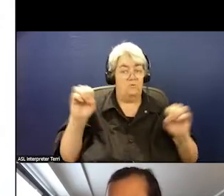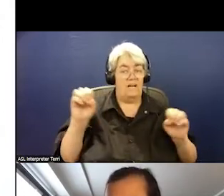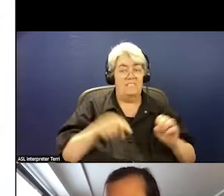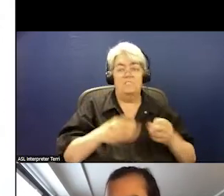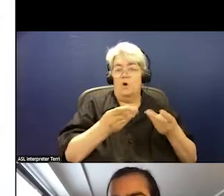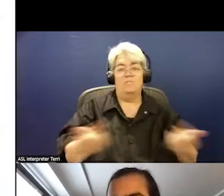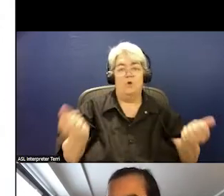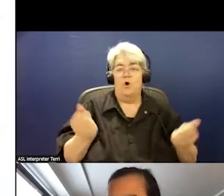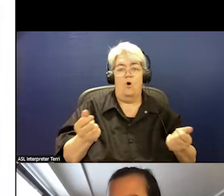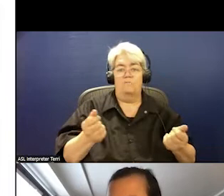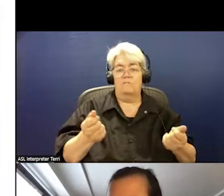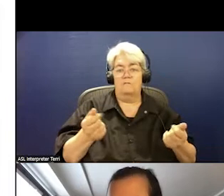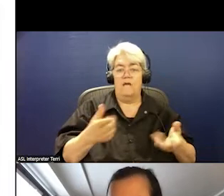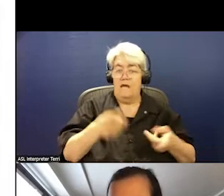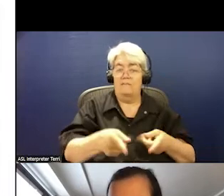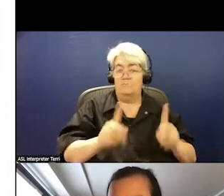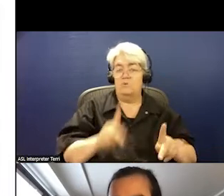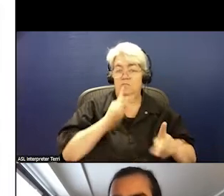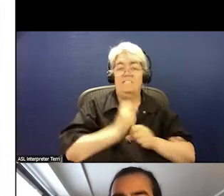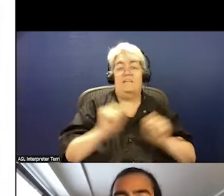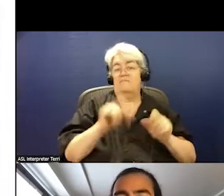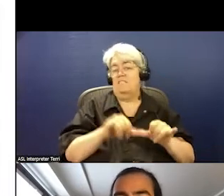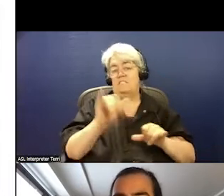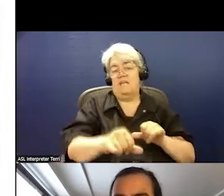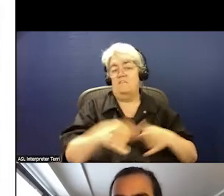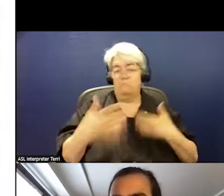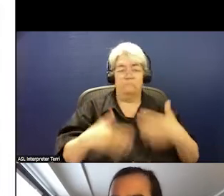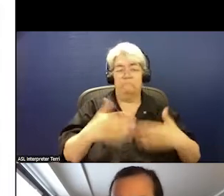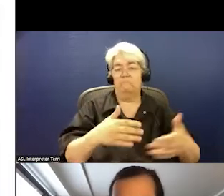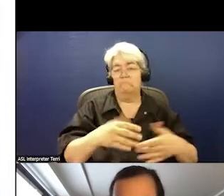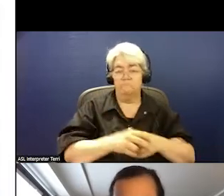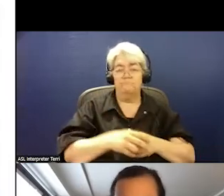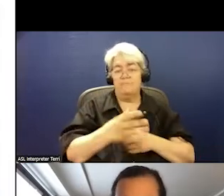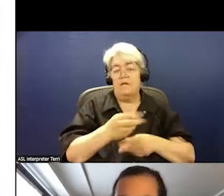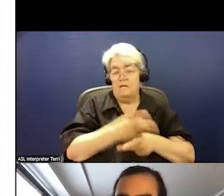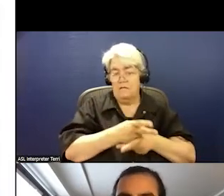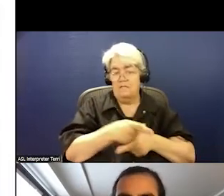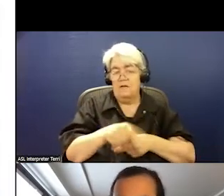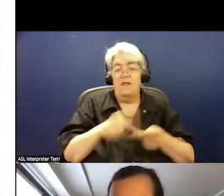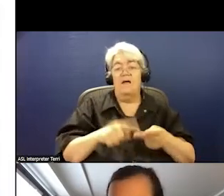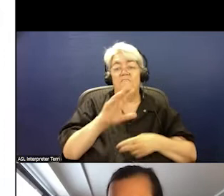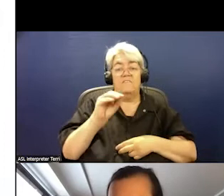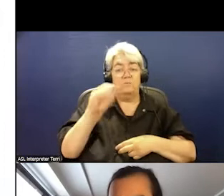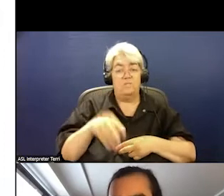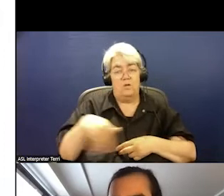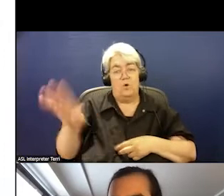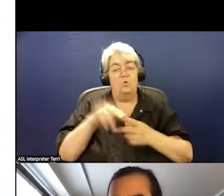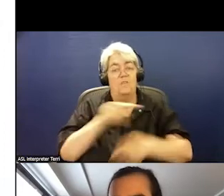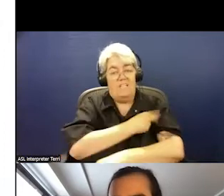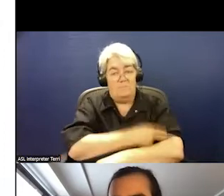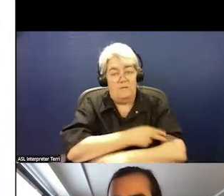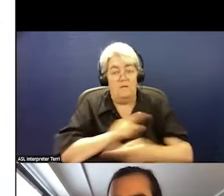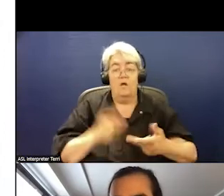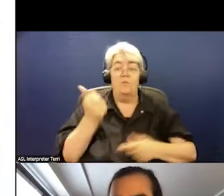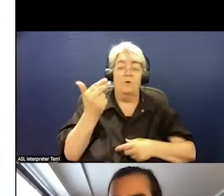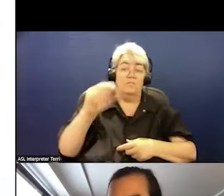on scene and the client's able to remain safely in the community. And then 15% transported to hospital, 13% are linked